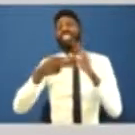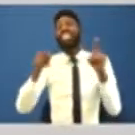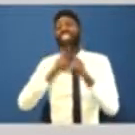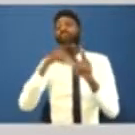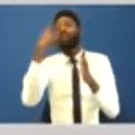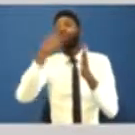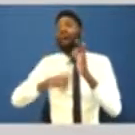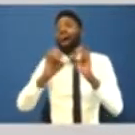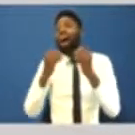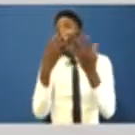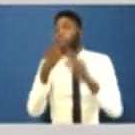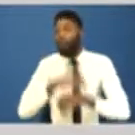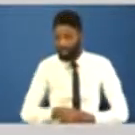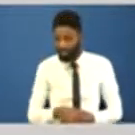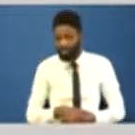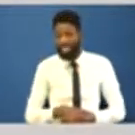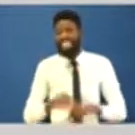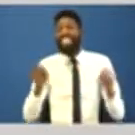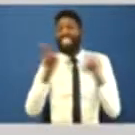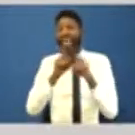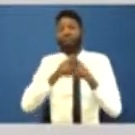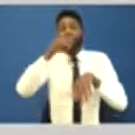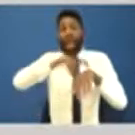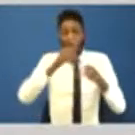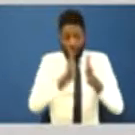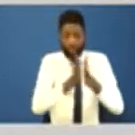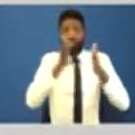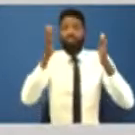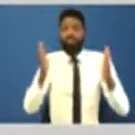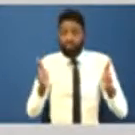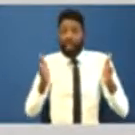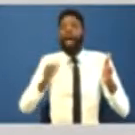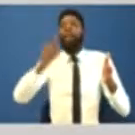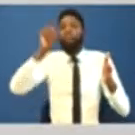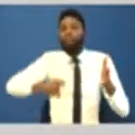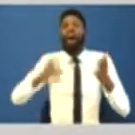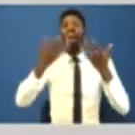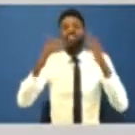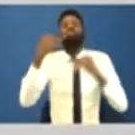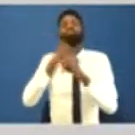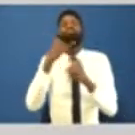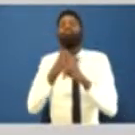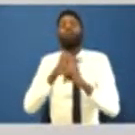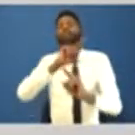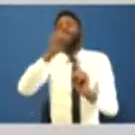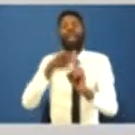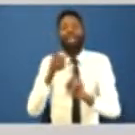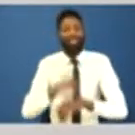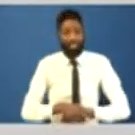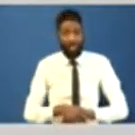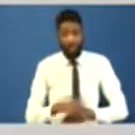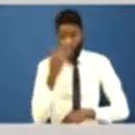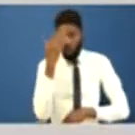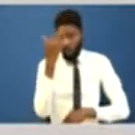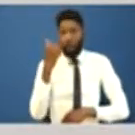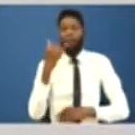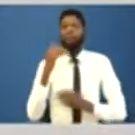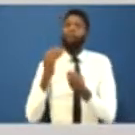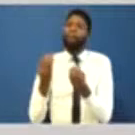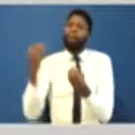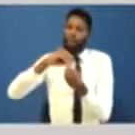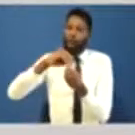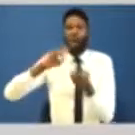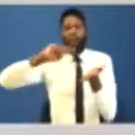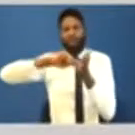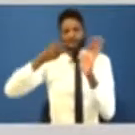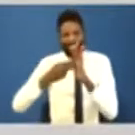be and at what duration are they expected to finish the job because you find that most projects that